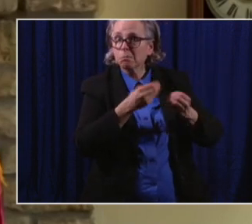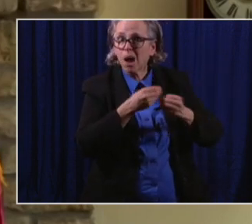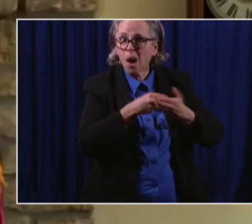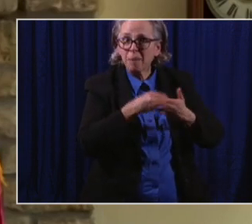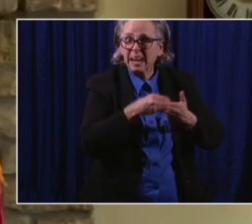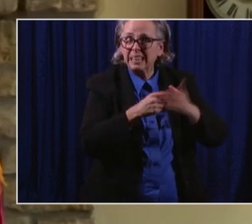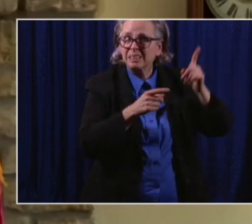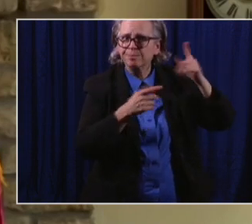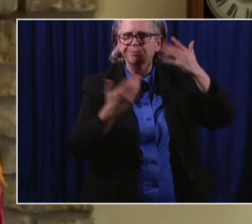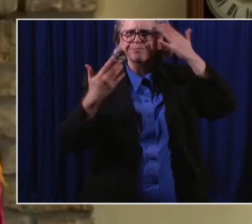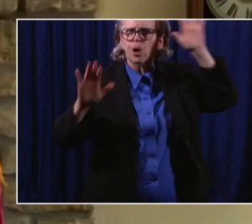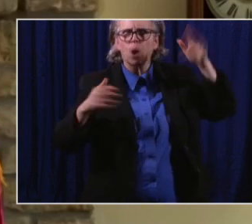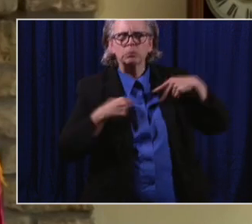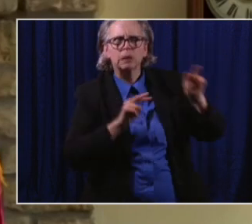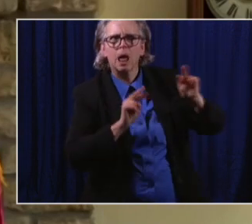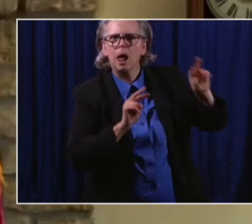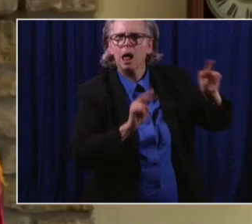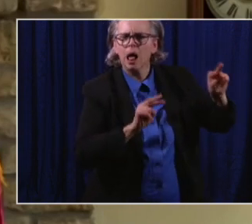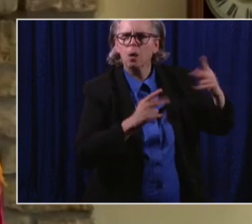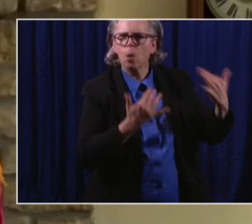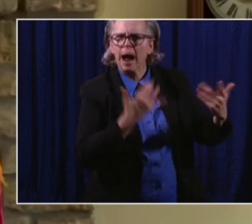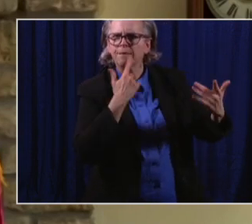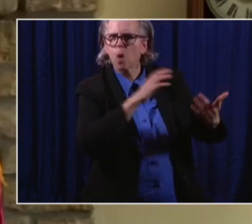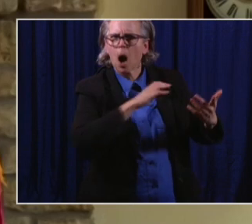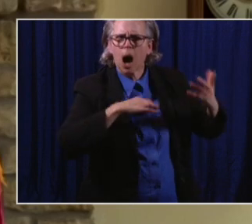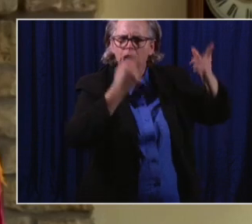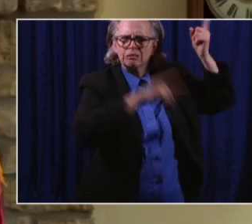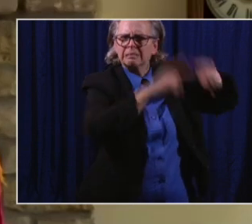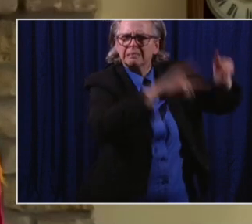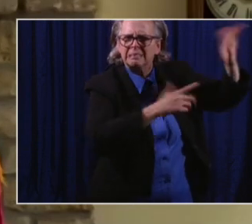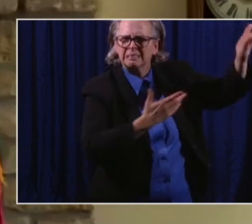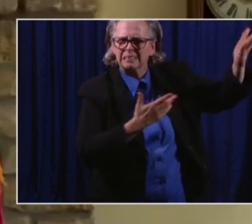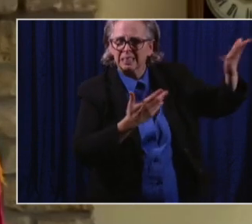allow us to carry this money over until next year. Is the